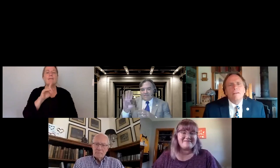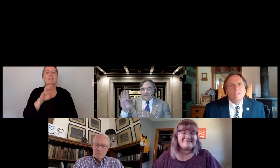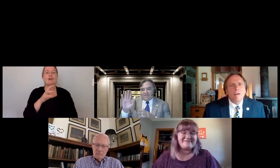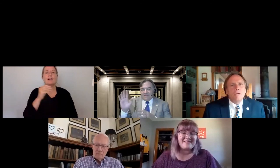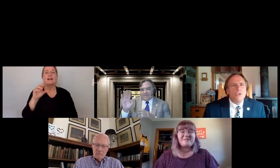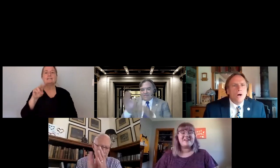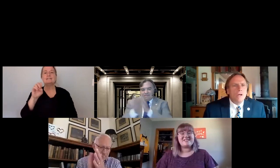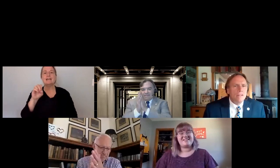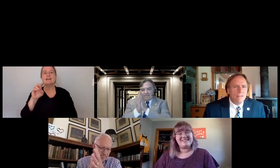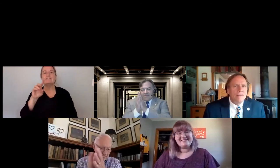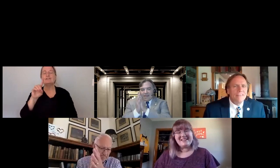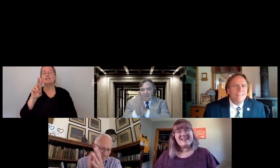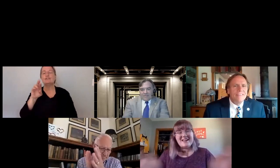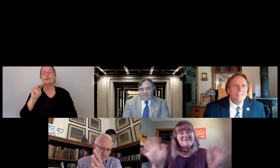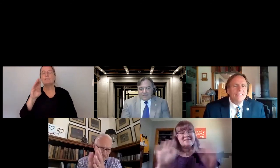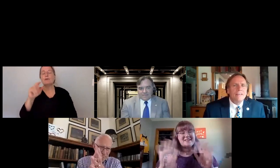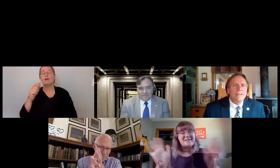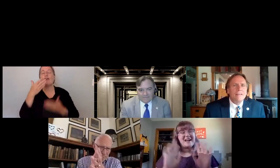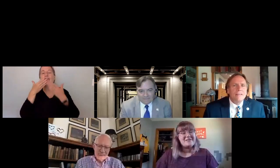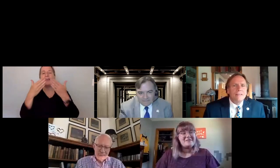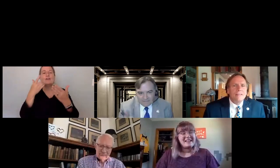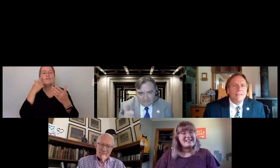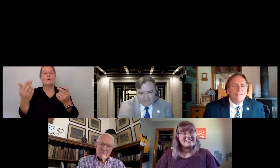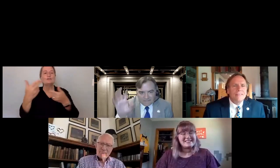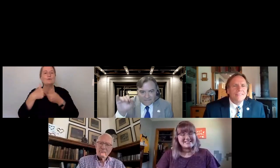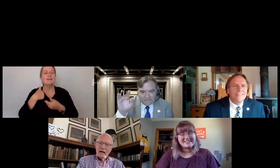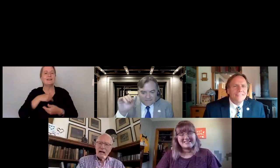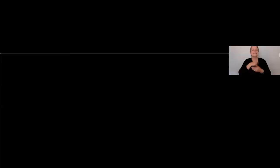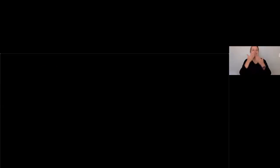Thanks a lot. God bless you all. Thank you. Bye, everybody. Bye.